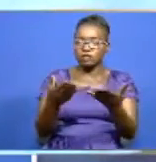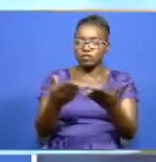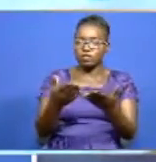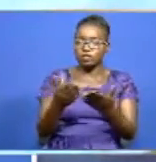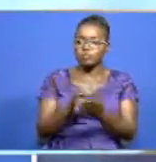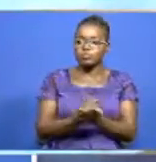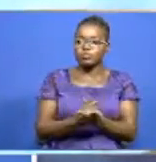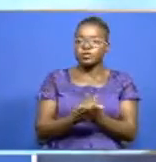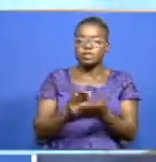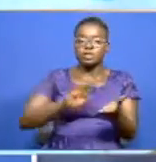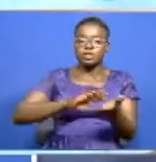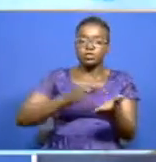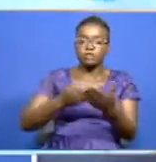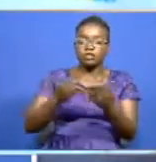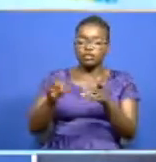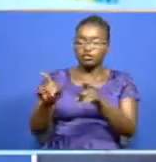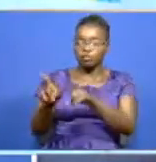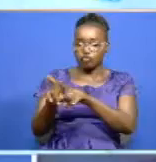through this plan,